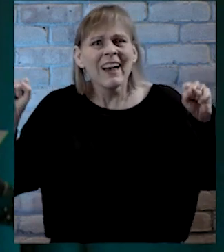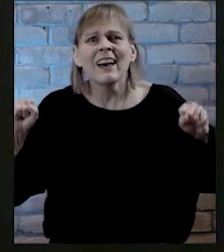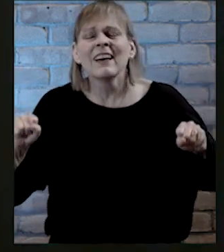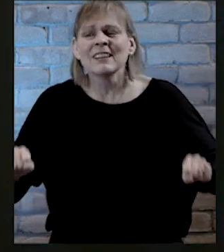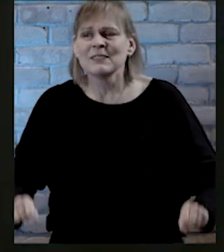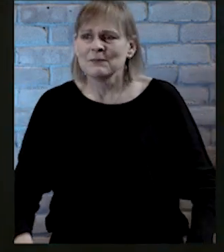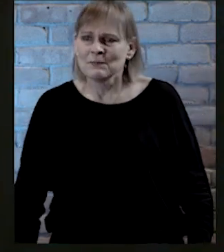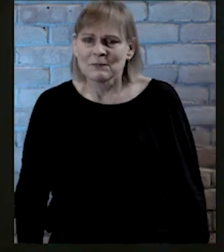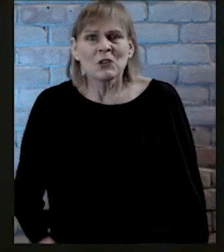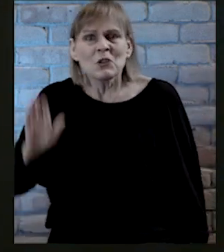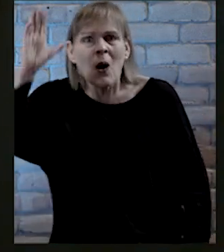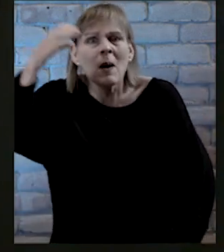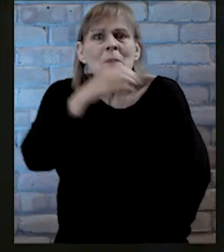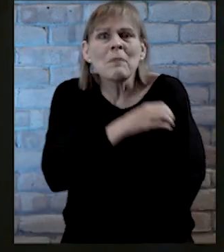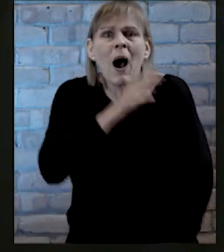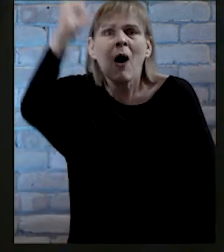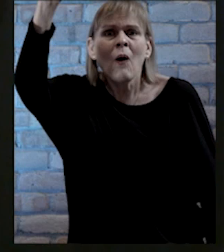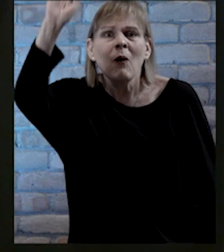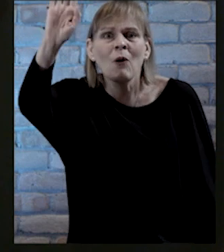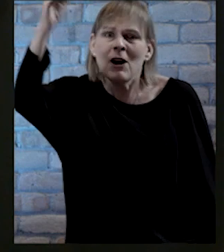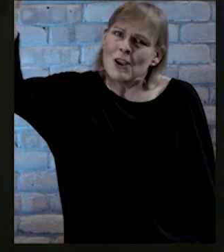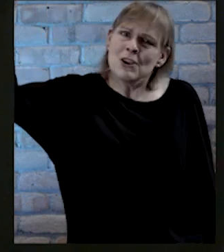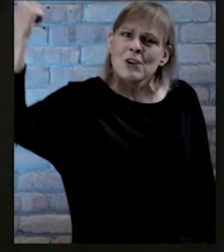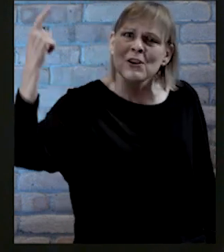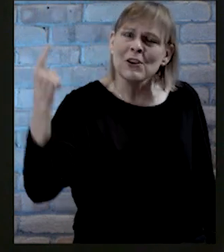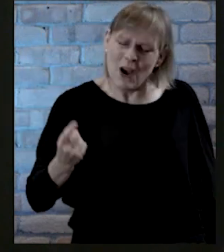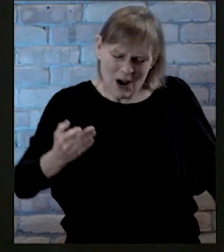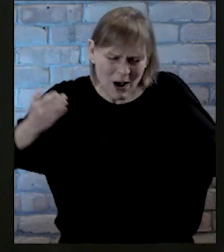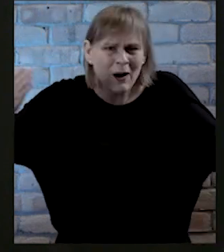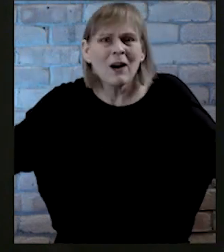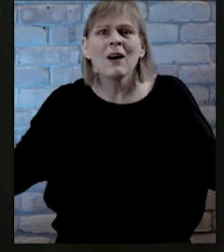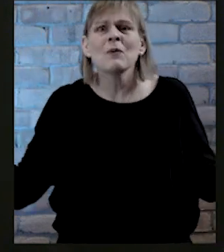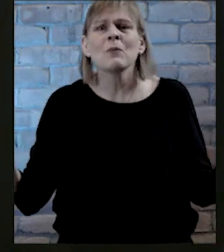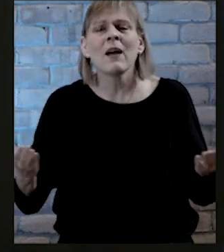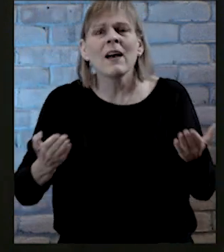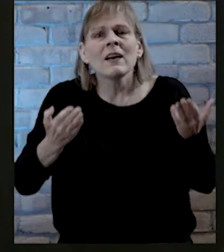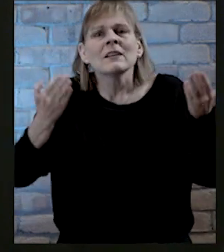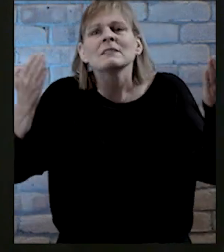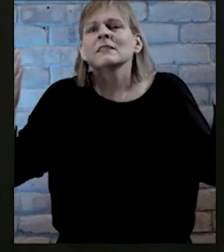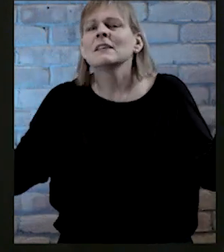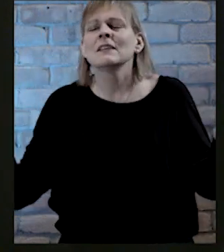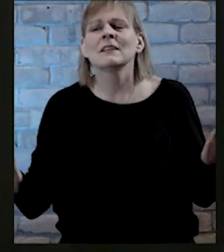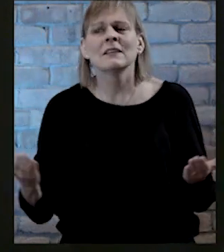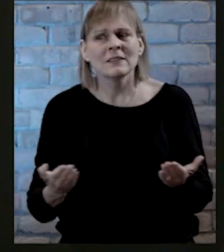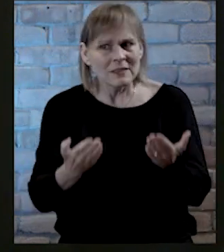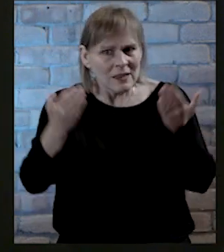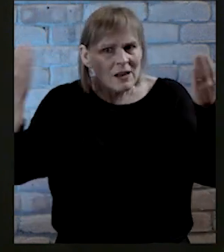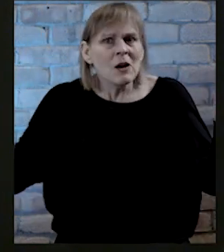Your power and your presence.